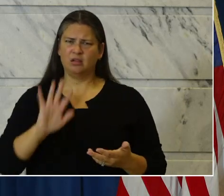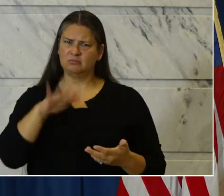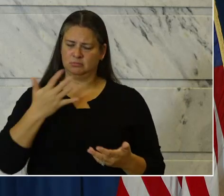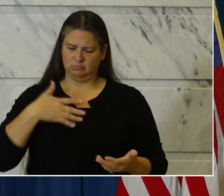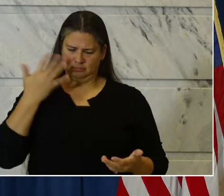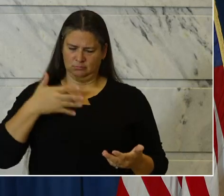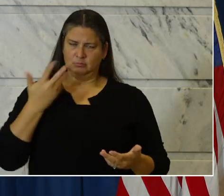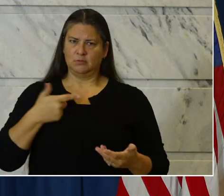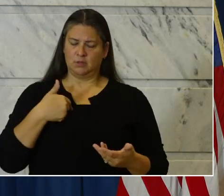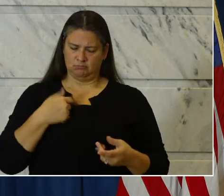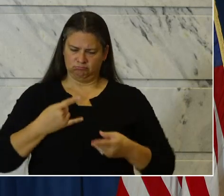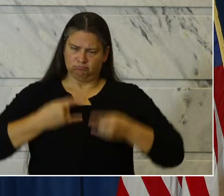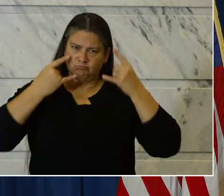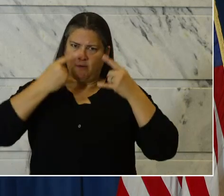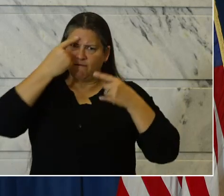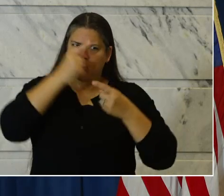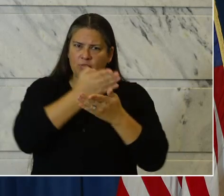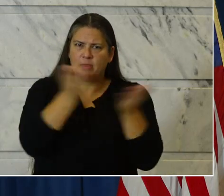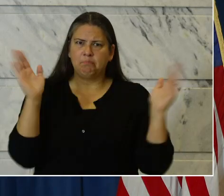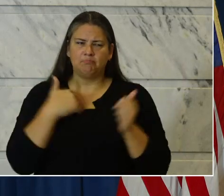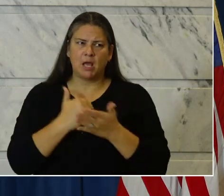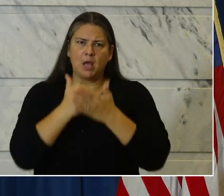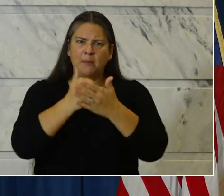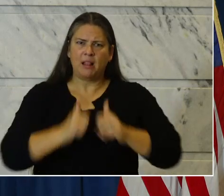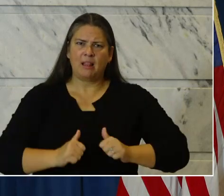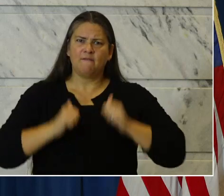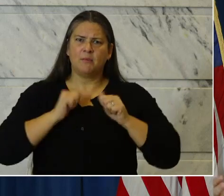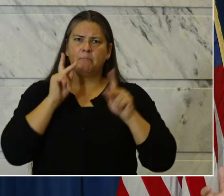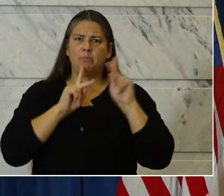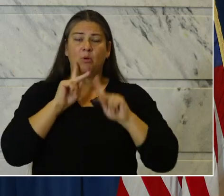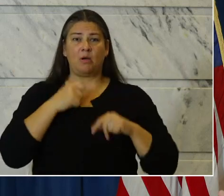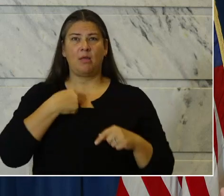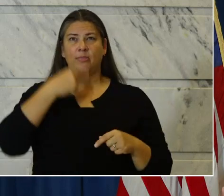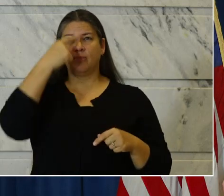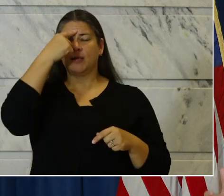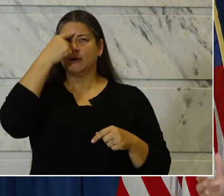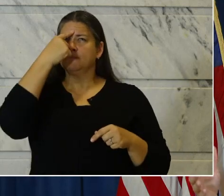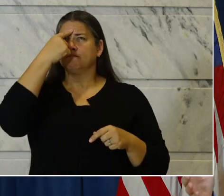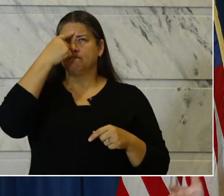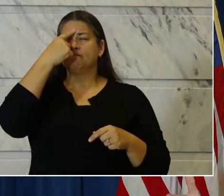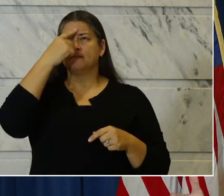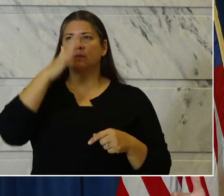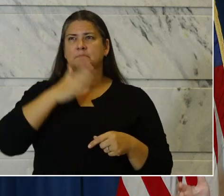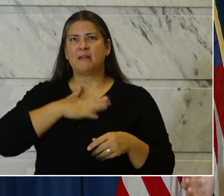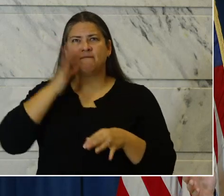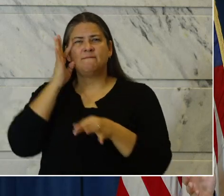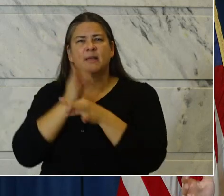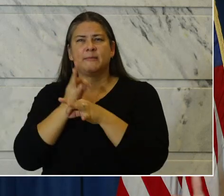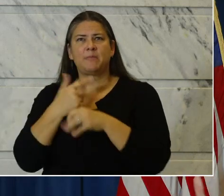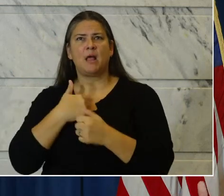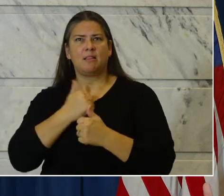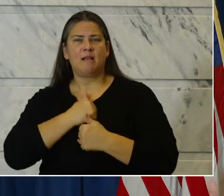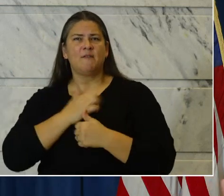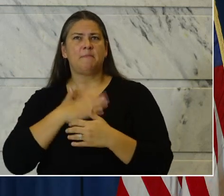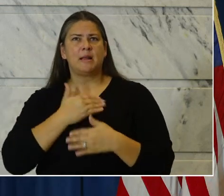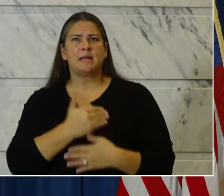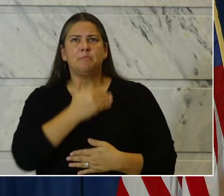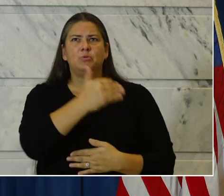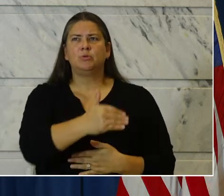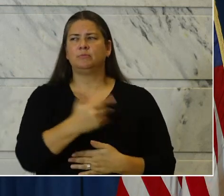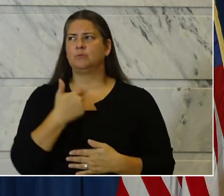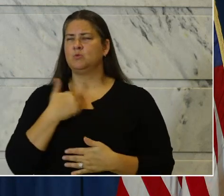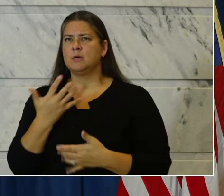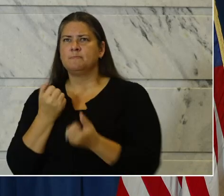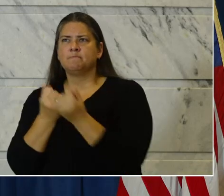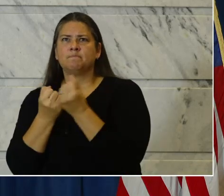for other people. You're doing the right thing. To me, when I think about that, I think about living out my faith of loving my neighbor as myself,